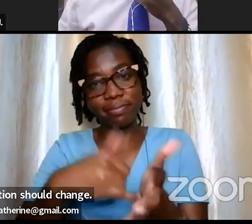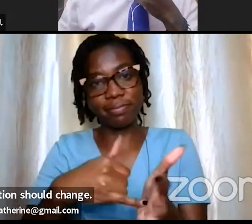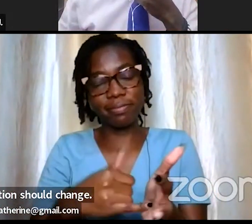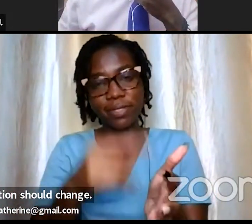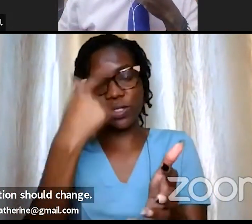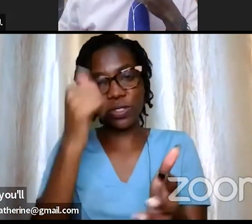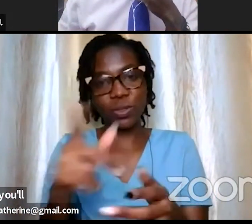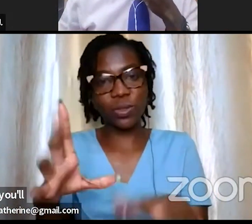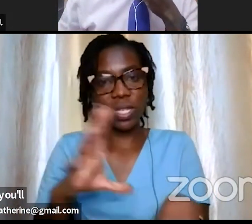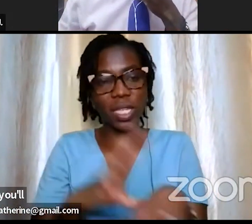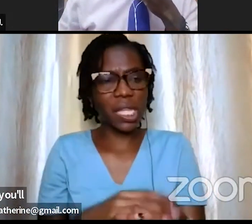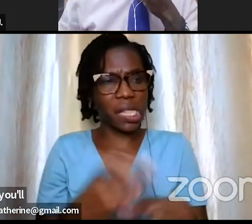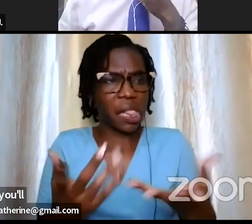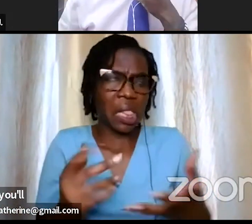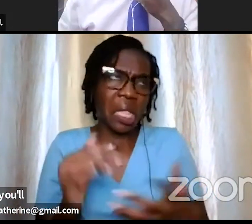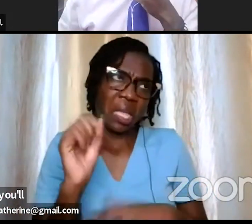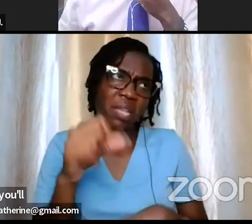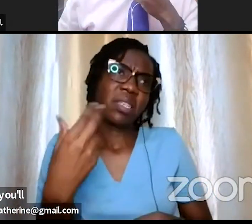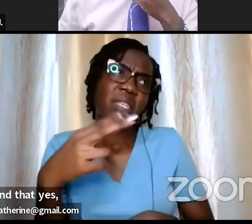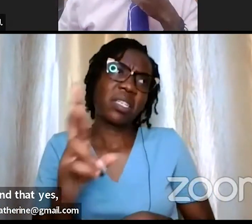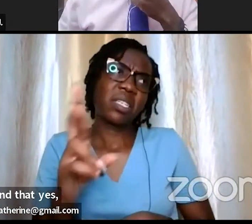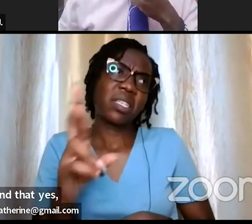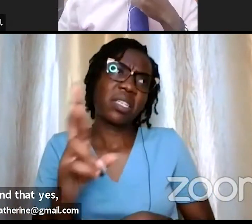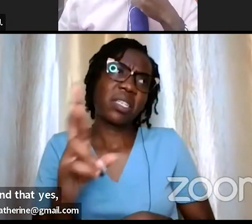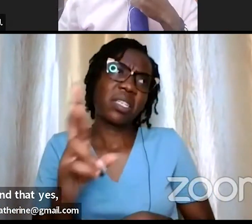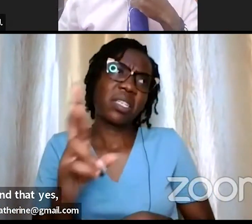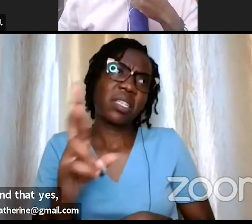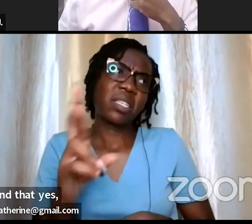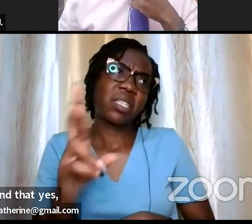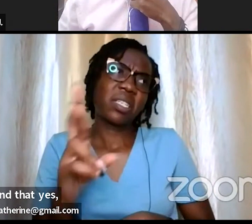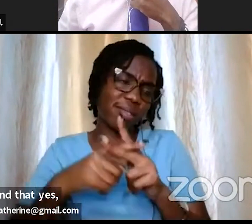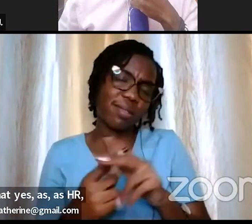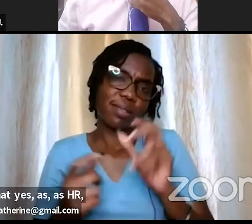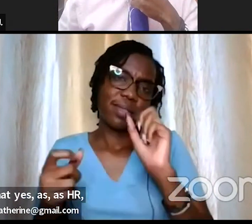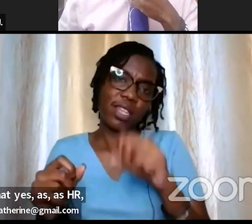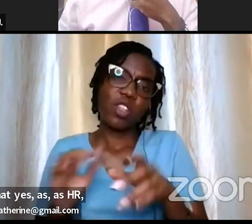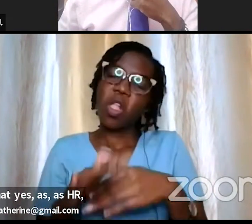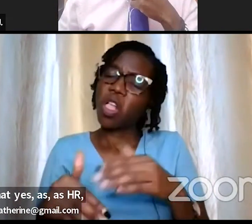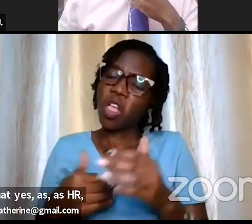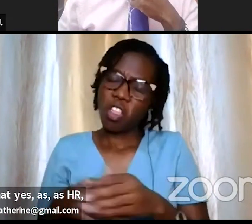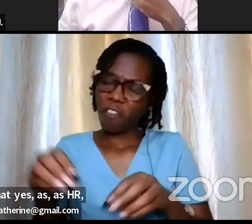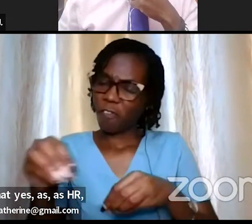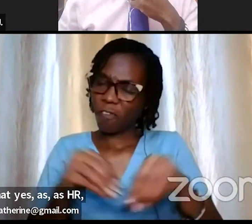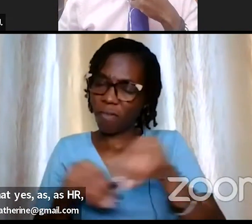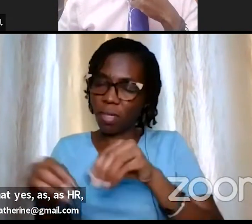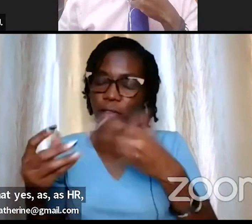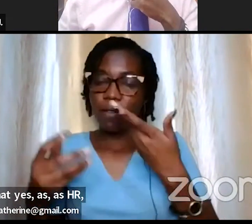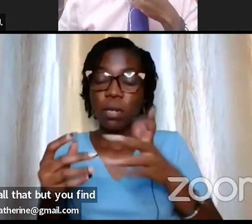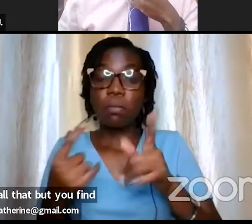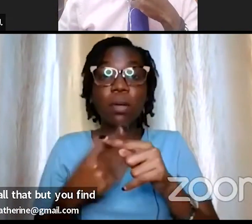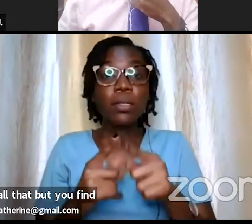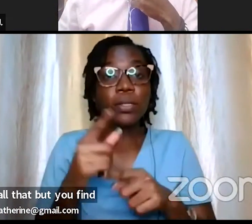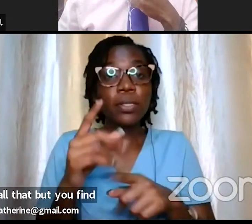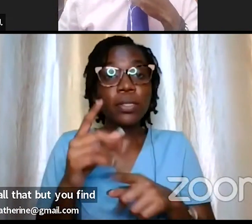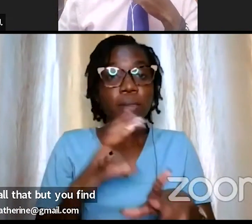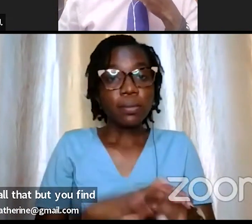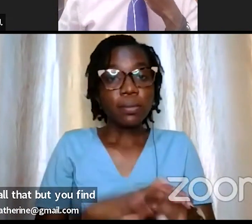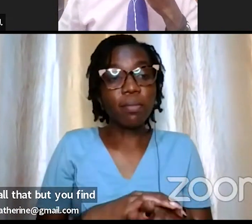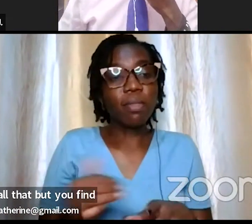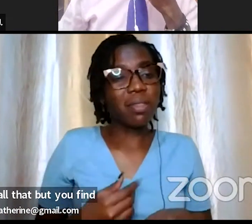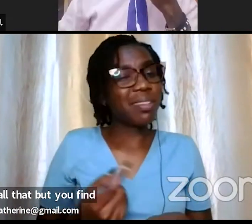as HRs, you've changed your mindset and all that, but you find that there are very limited